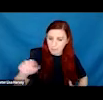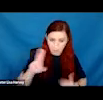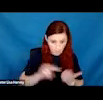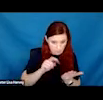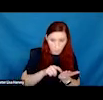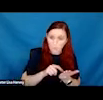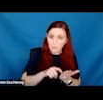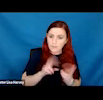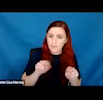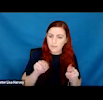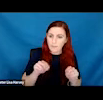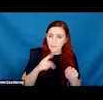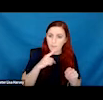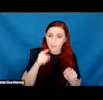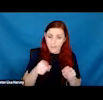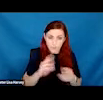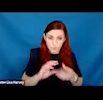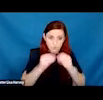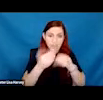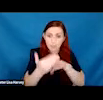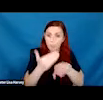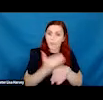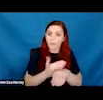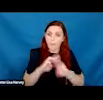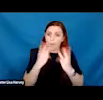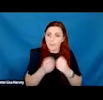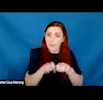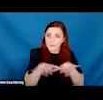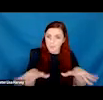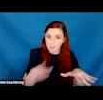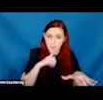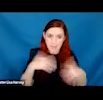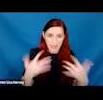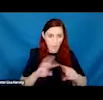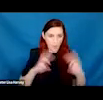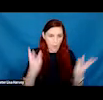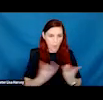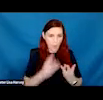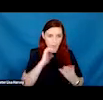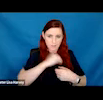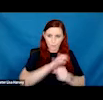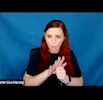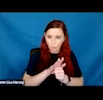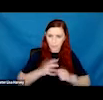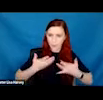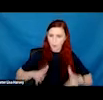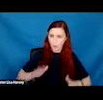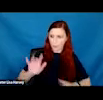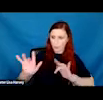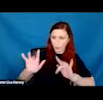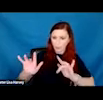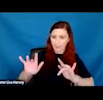as an access solution pre-pandemic, but in a more touchless world has the potential to be benefit of wider